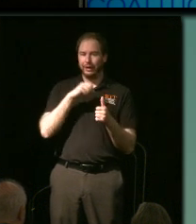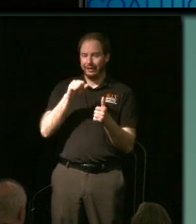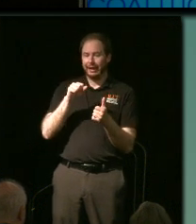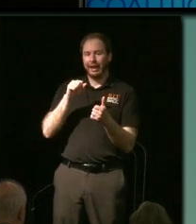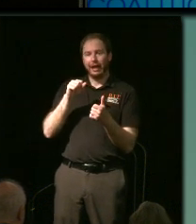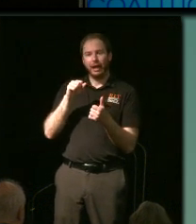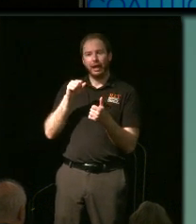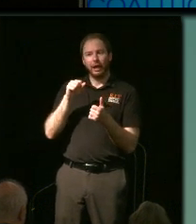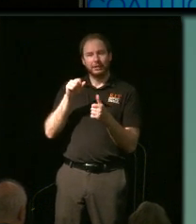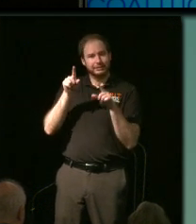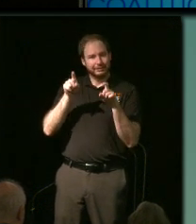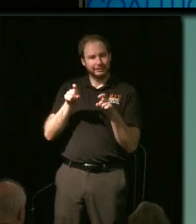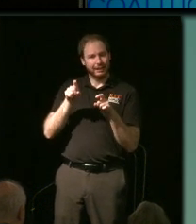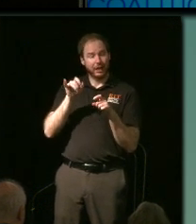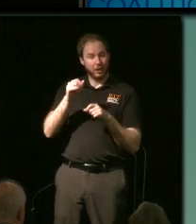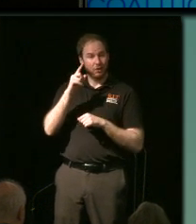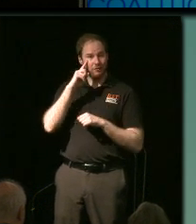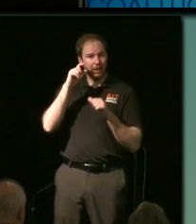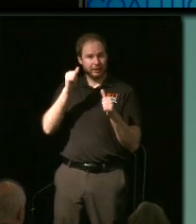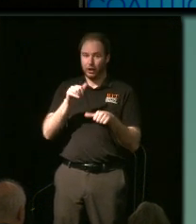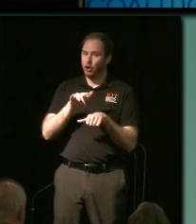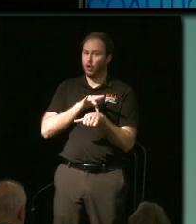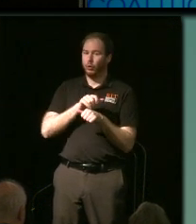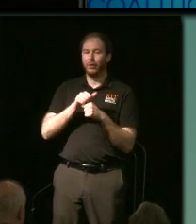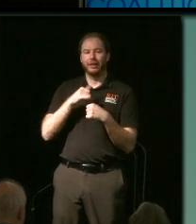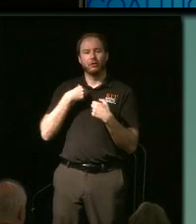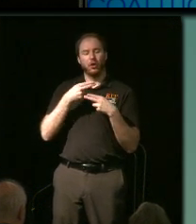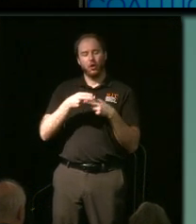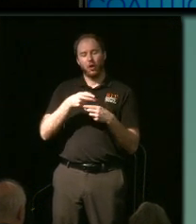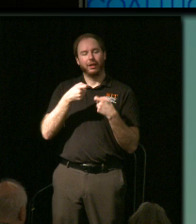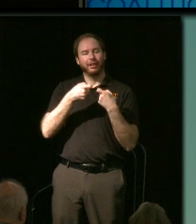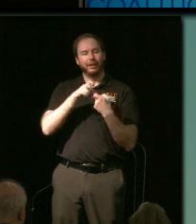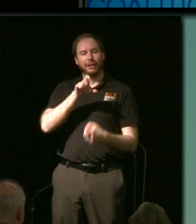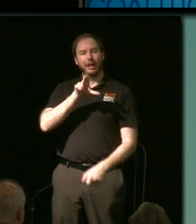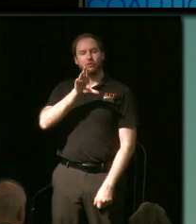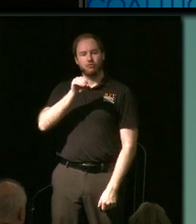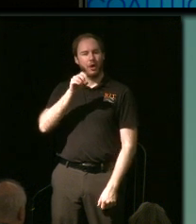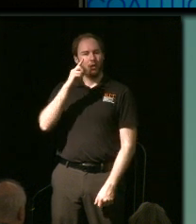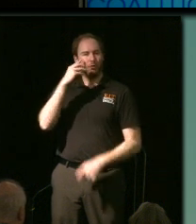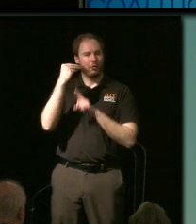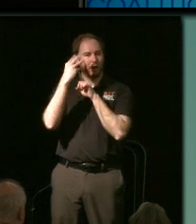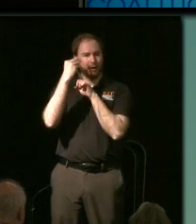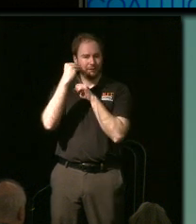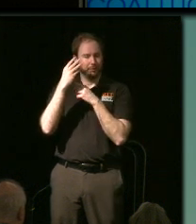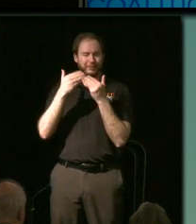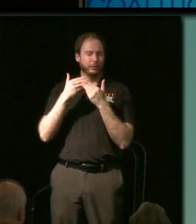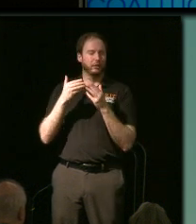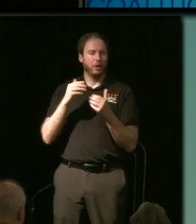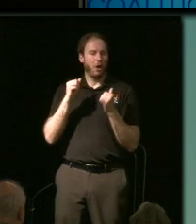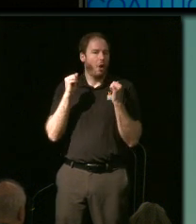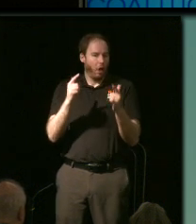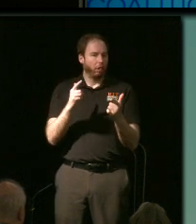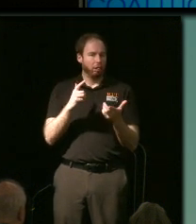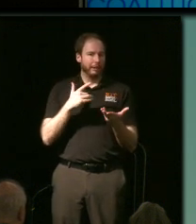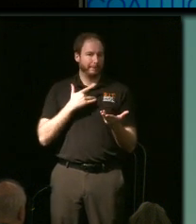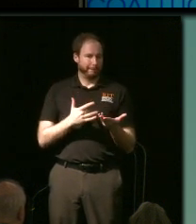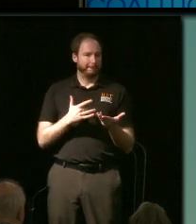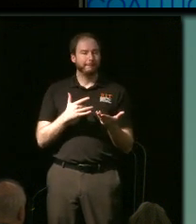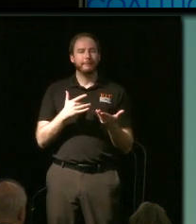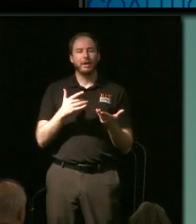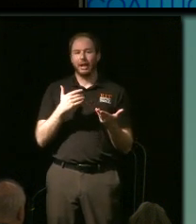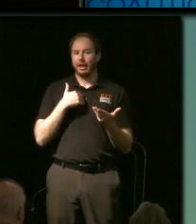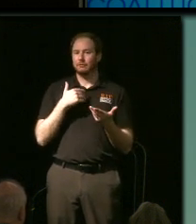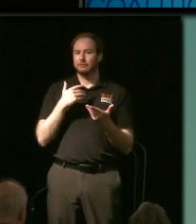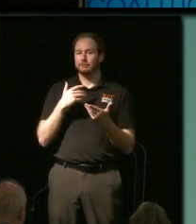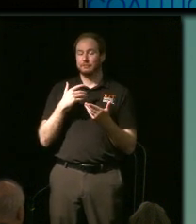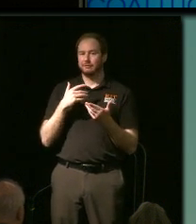retinal degeneration very early with electroretinography in many cases. But that's not something everybody does. But there are these